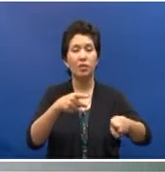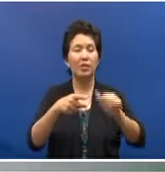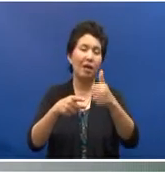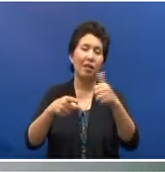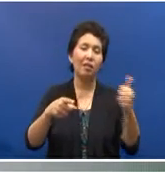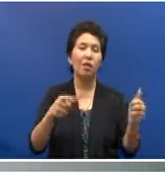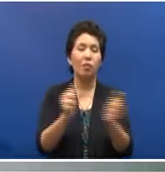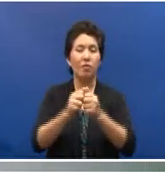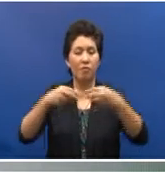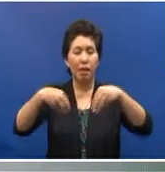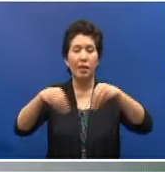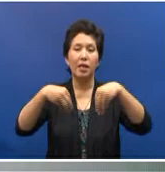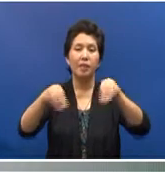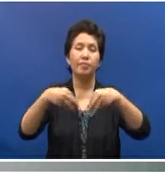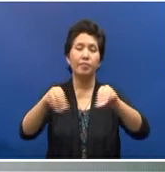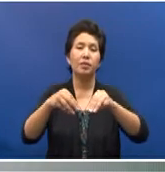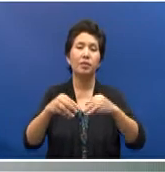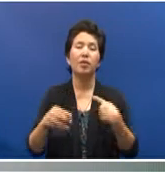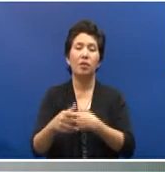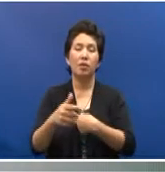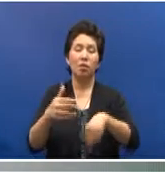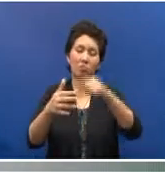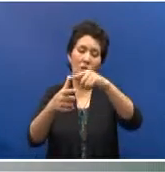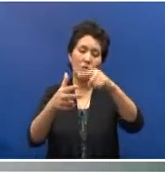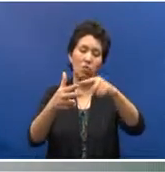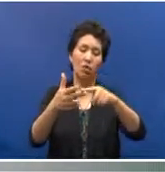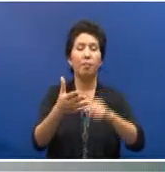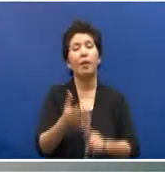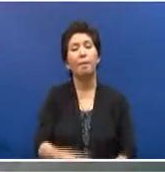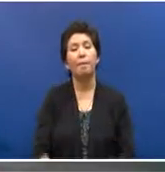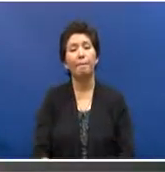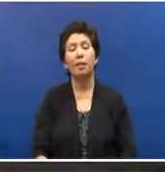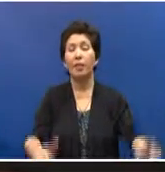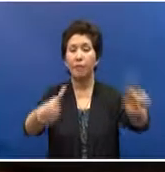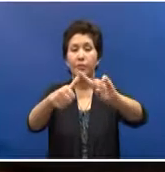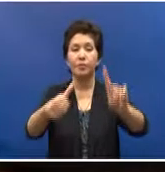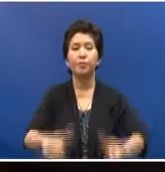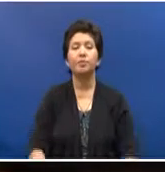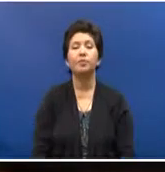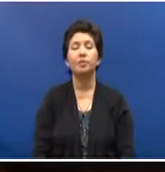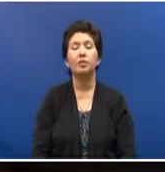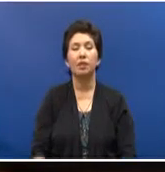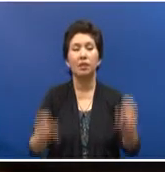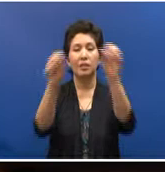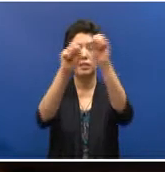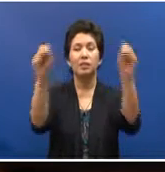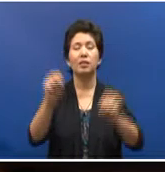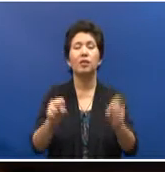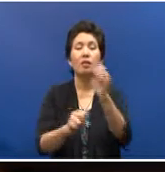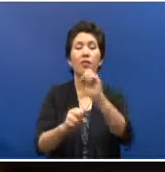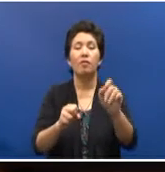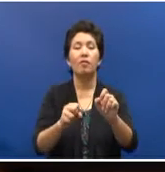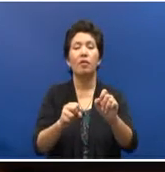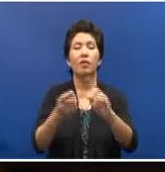one is market system. Okay, let us go one by one. The first one, okay, systems of